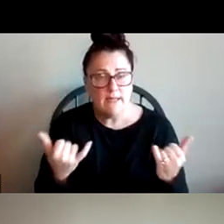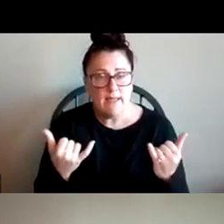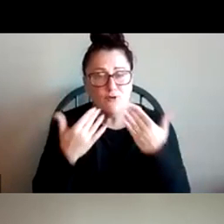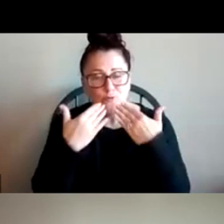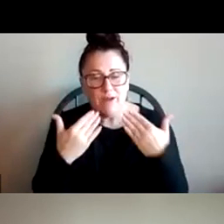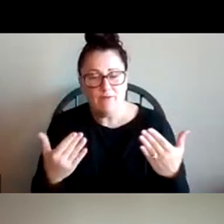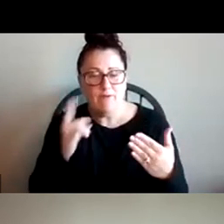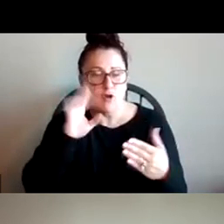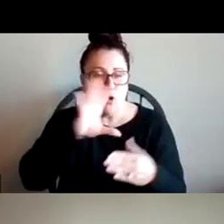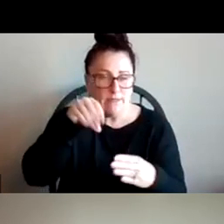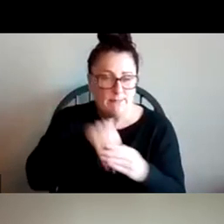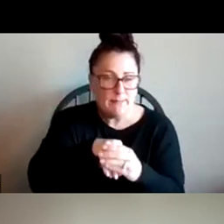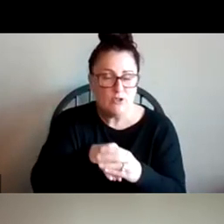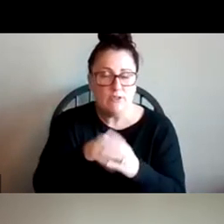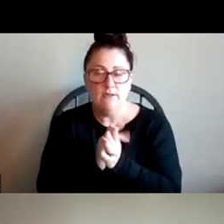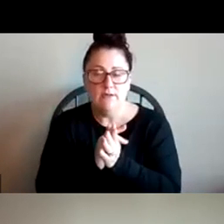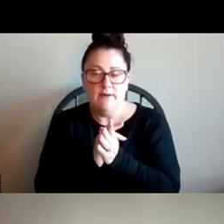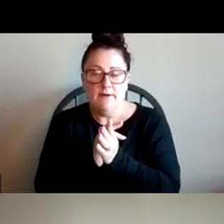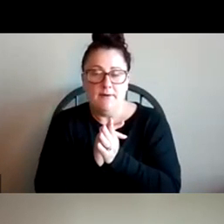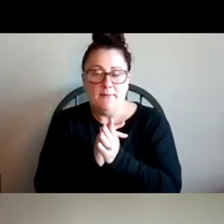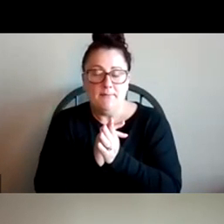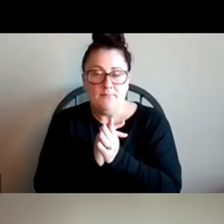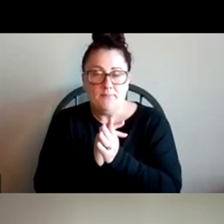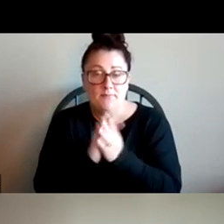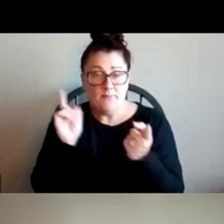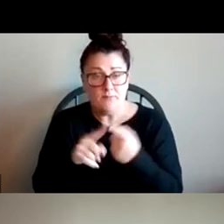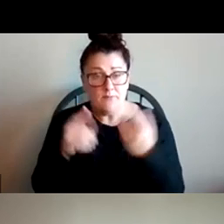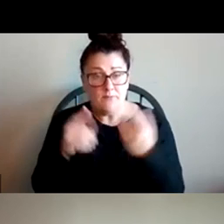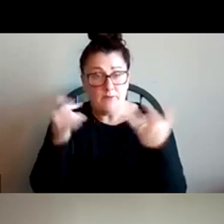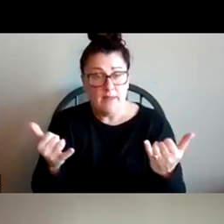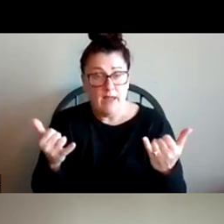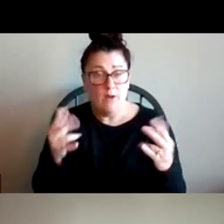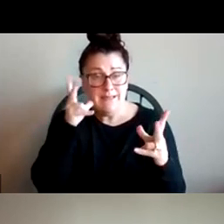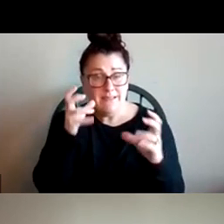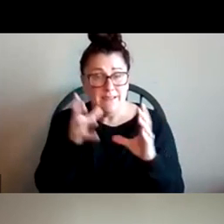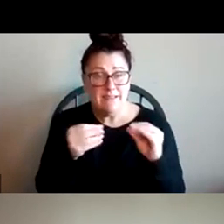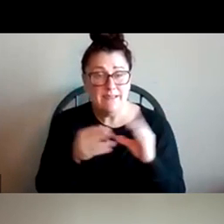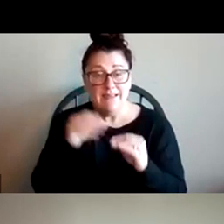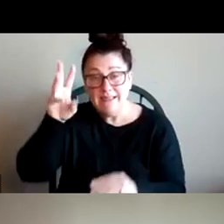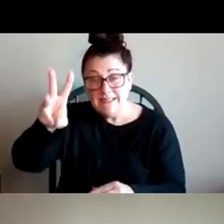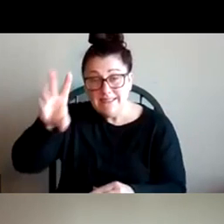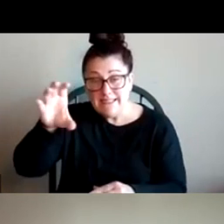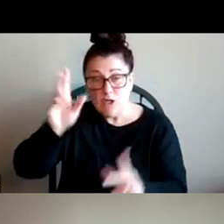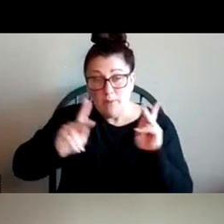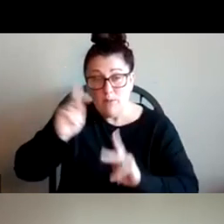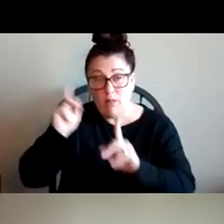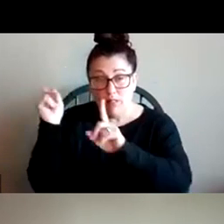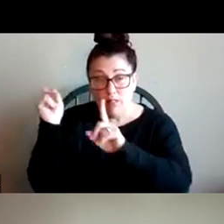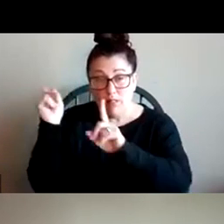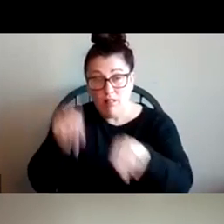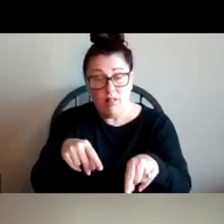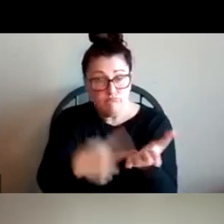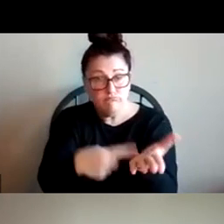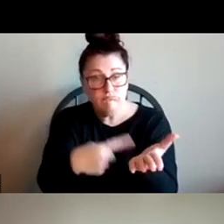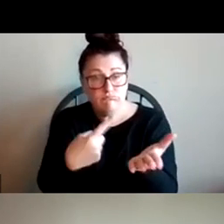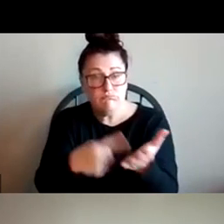grateful for your participation. To date, these listening sessions have included nearly 600 participants, and we are